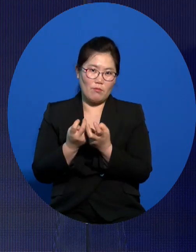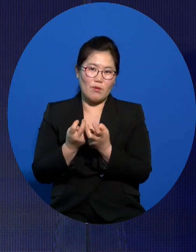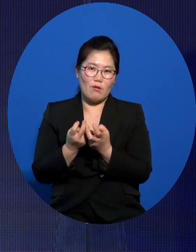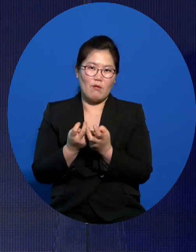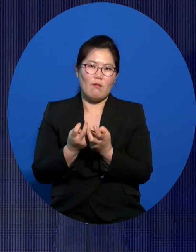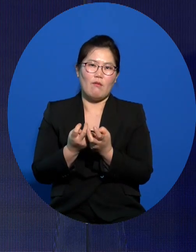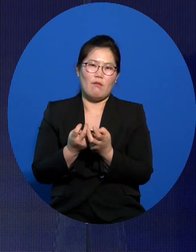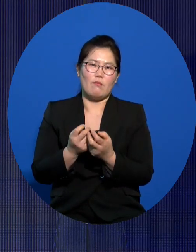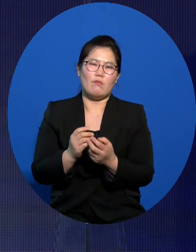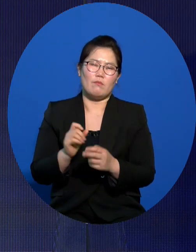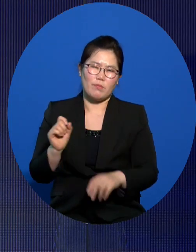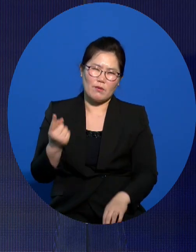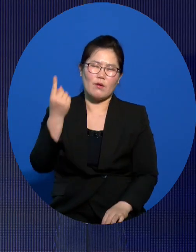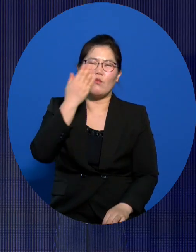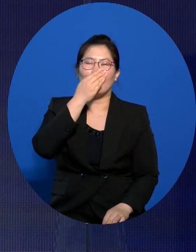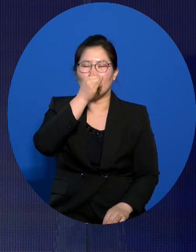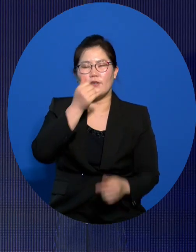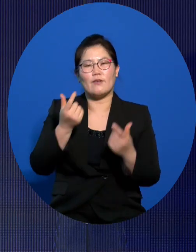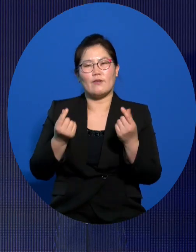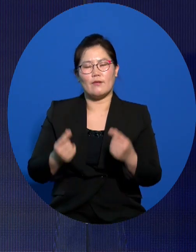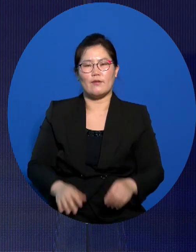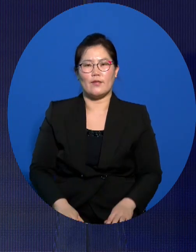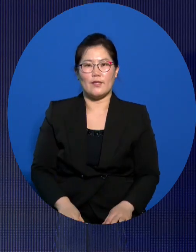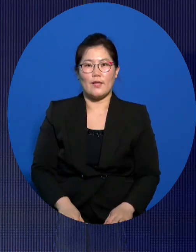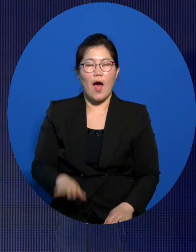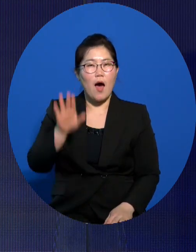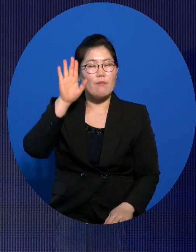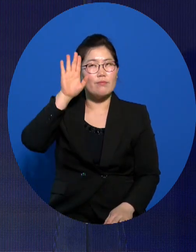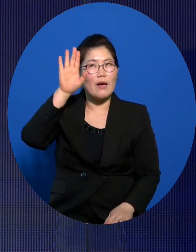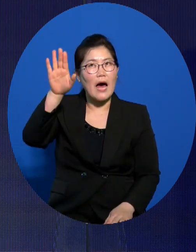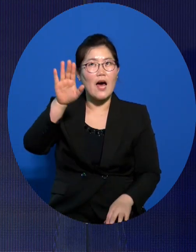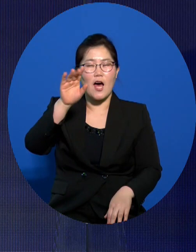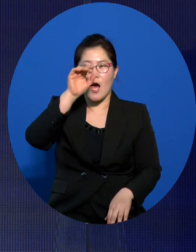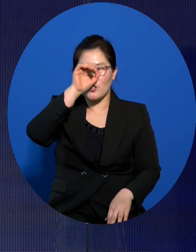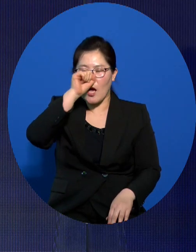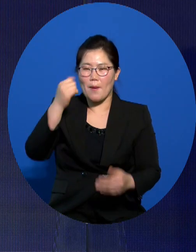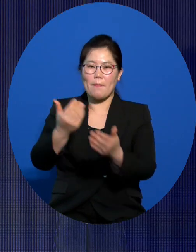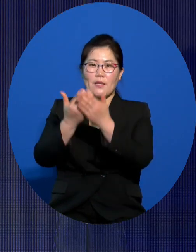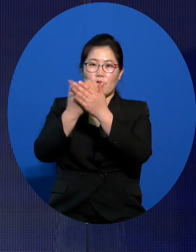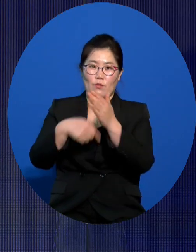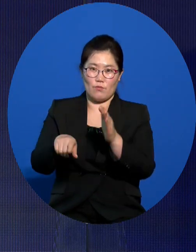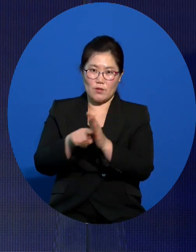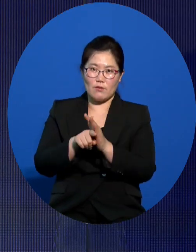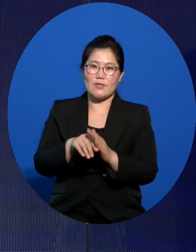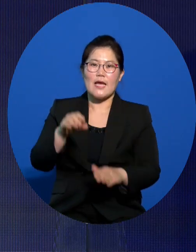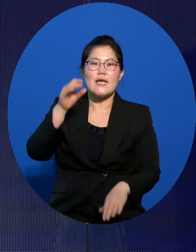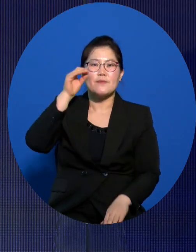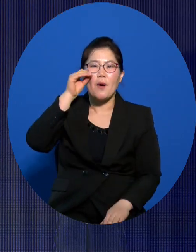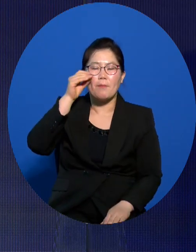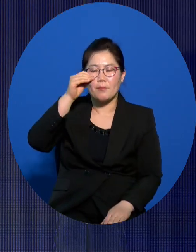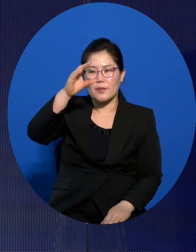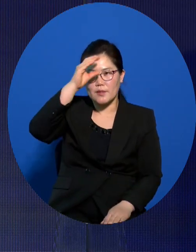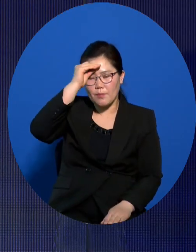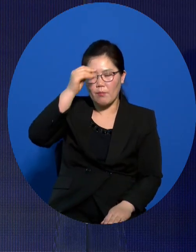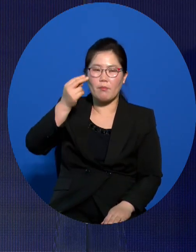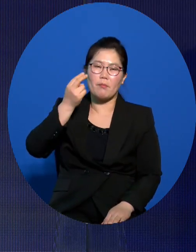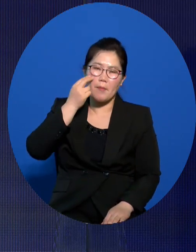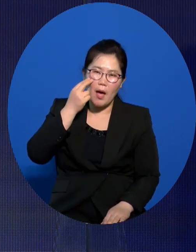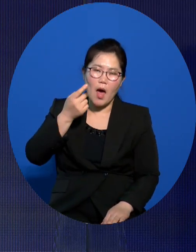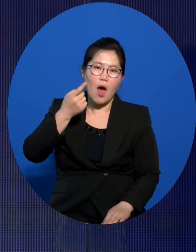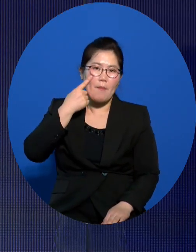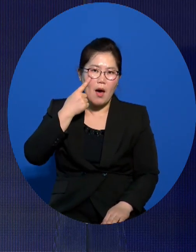the right to mobility of the persons with disabilities. And perhaps this can further strengthen the